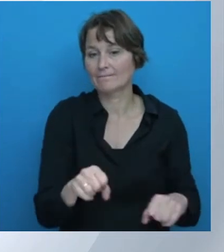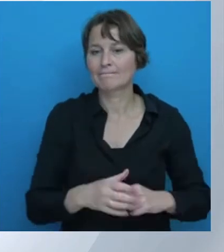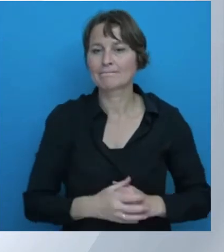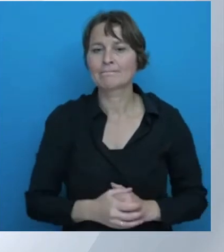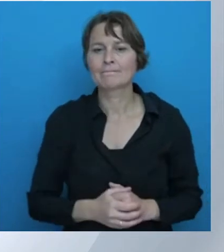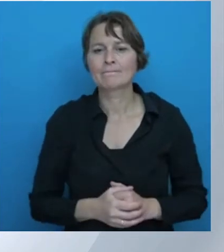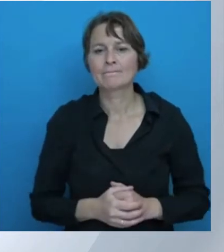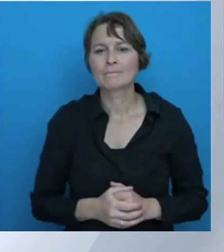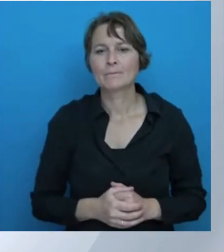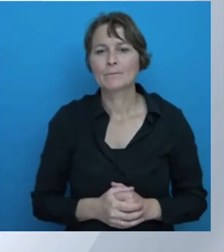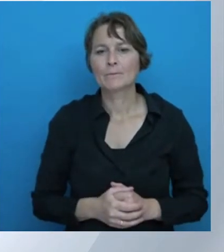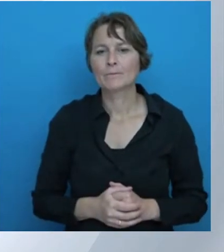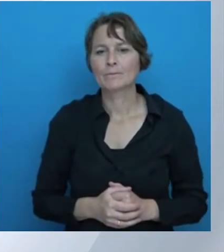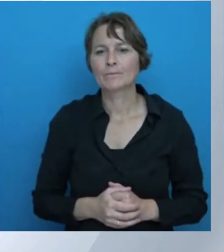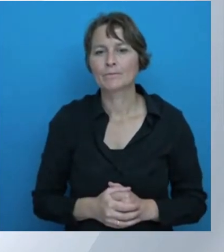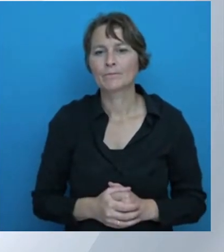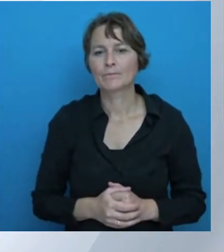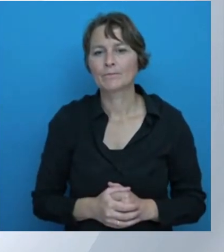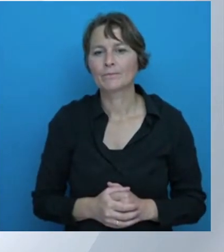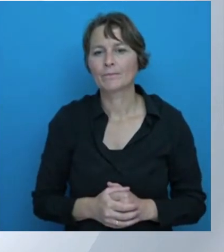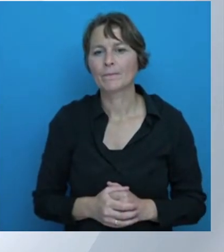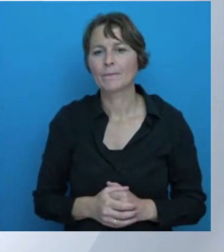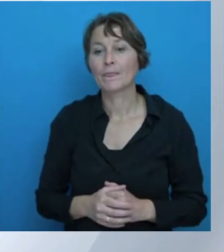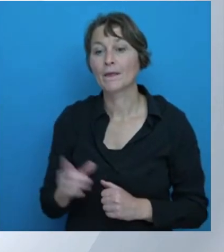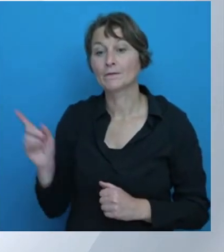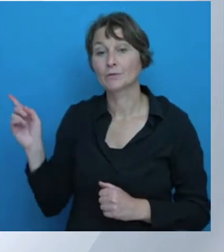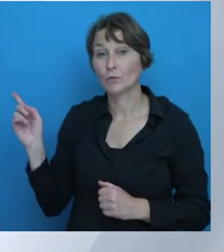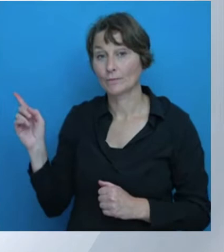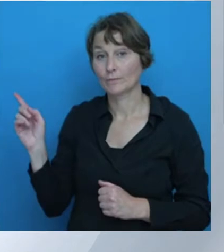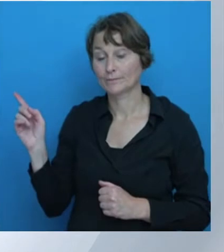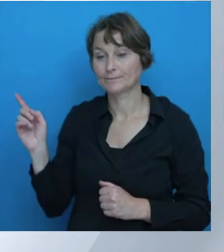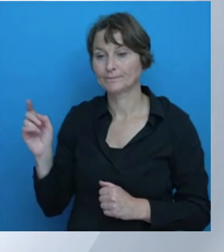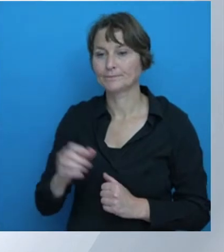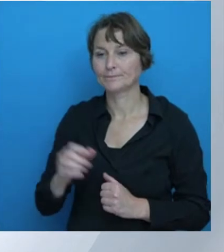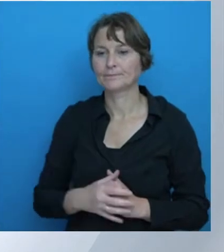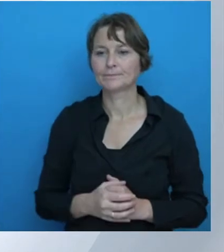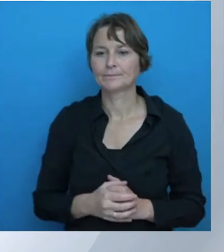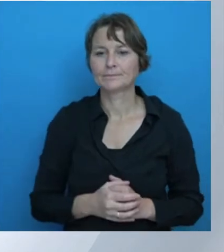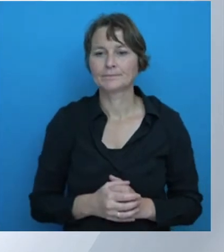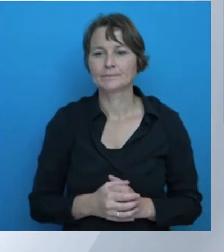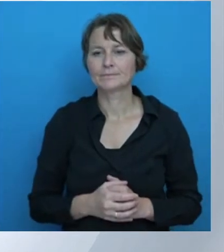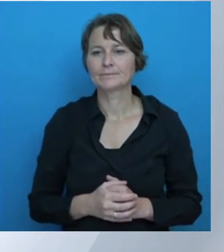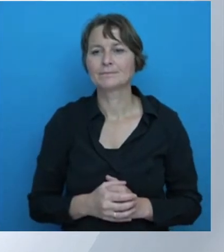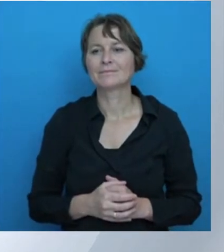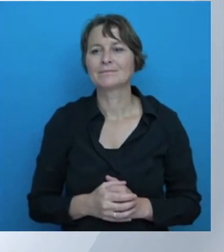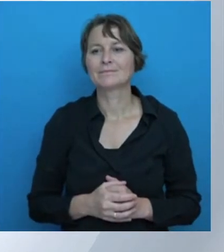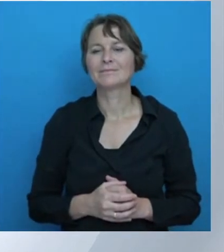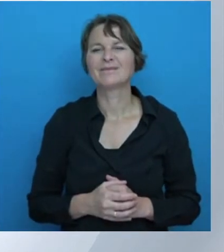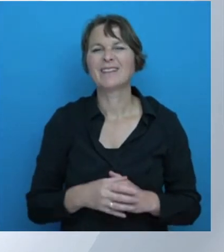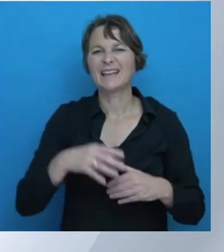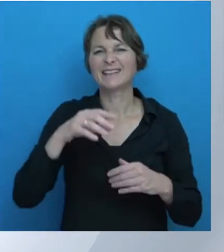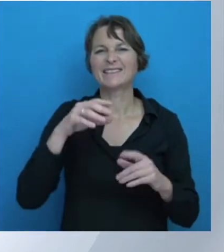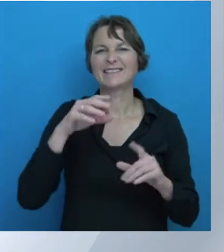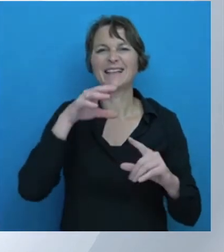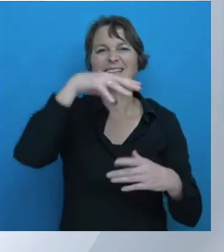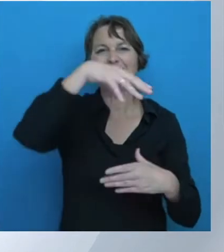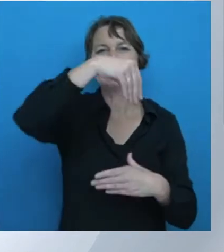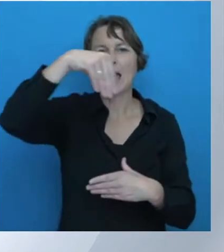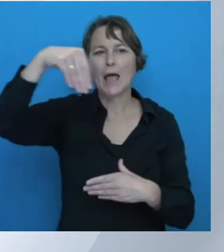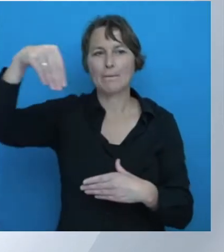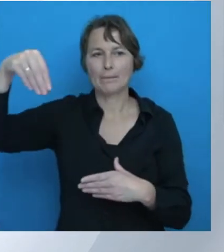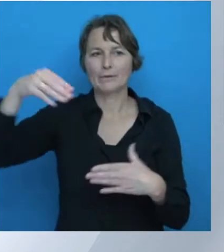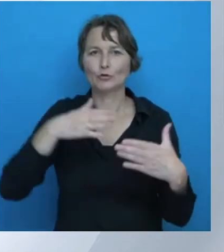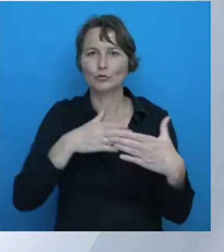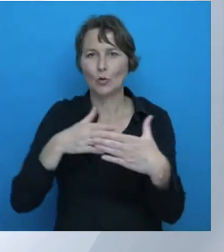tab stops for navigable. So we're going to click on that, and then we're going to click on tab stops. Now the accessible version